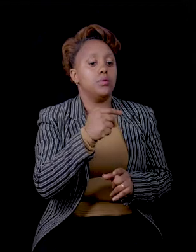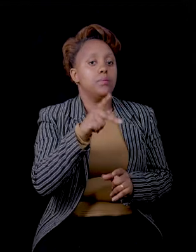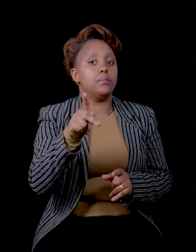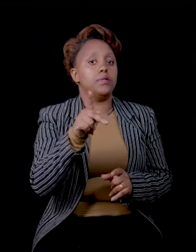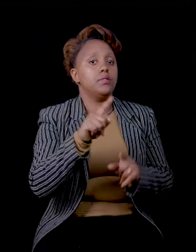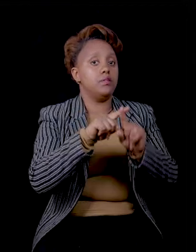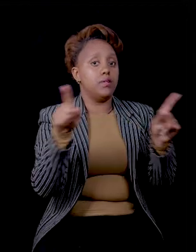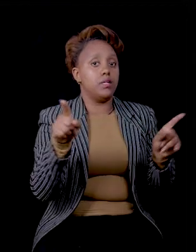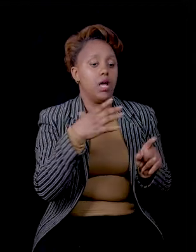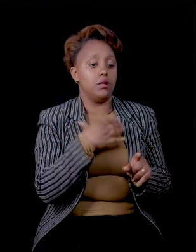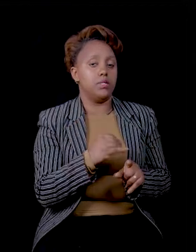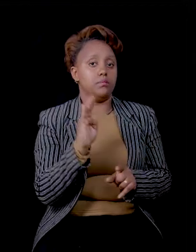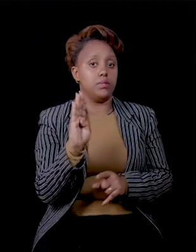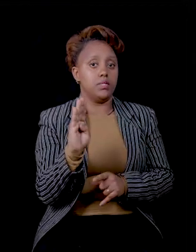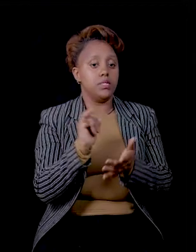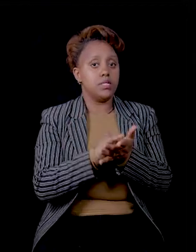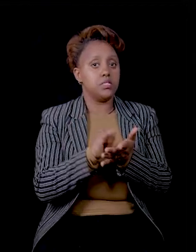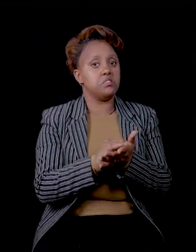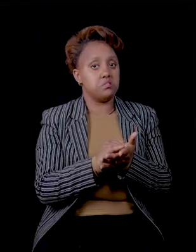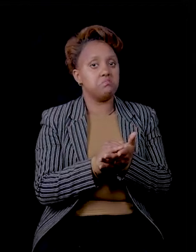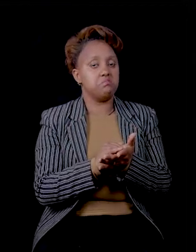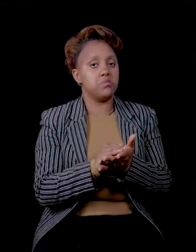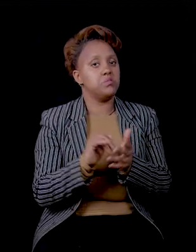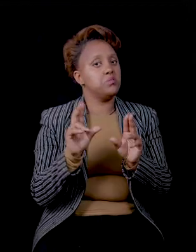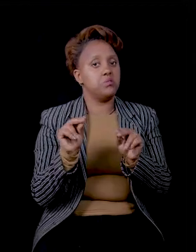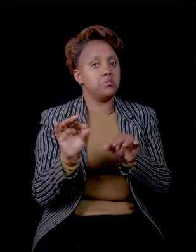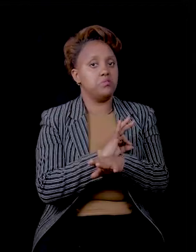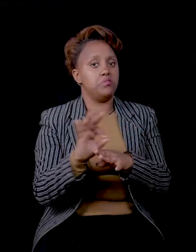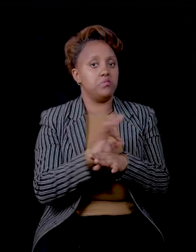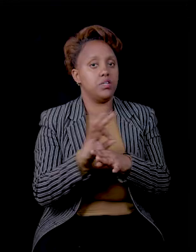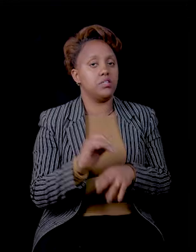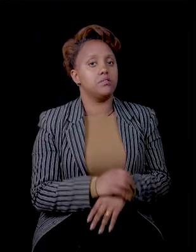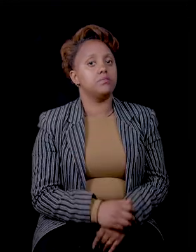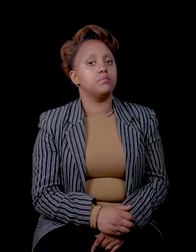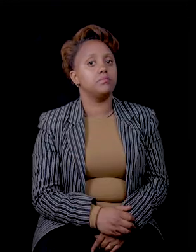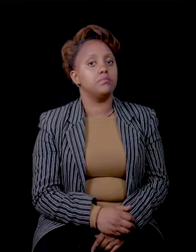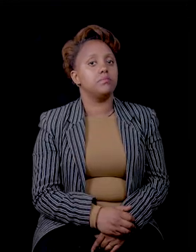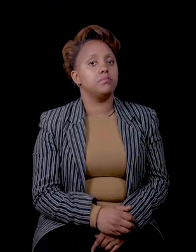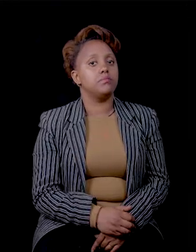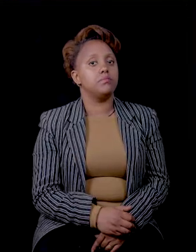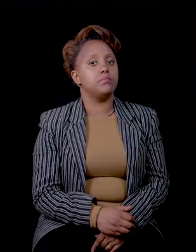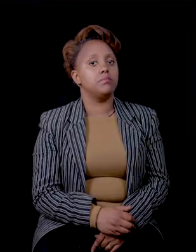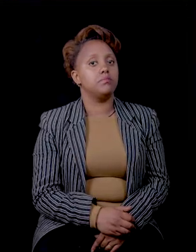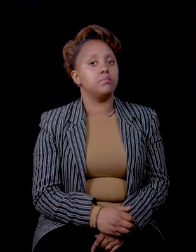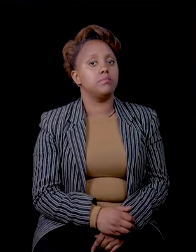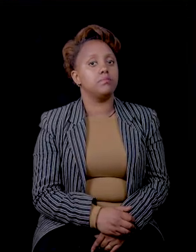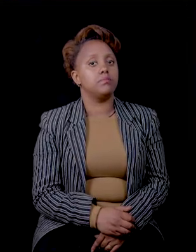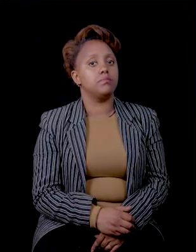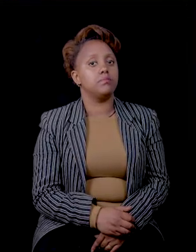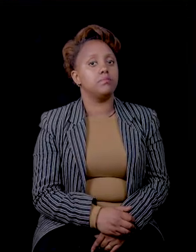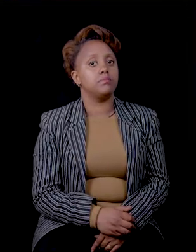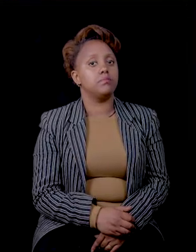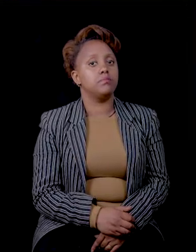elements of B. Hence, this fails to have the unique image for 2. Therefore, this is not